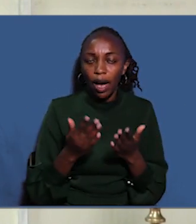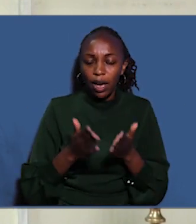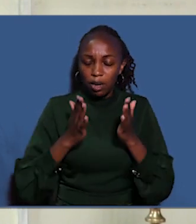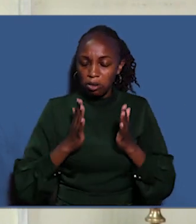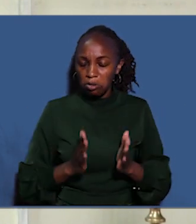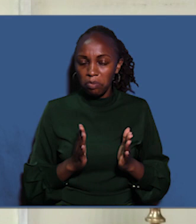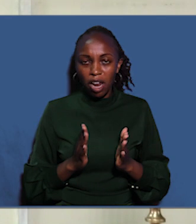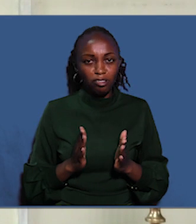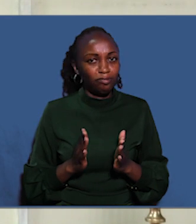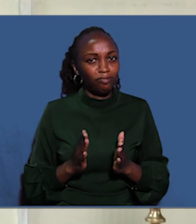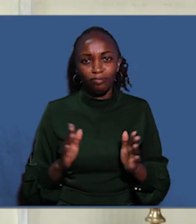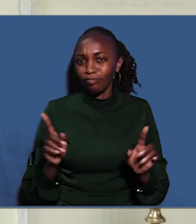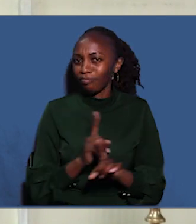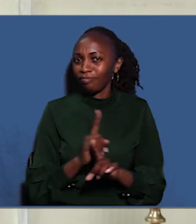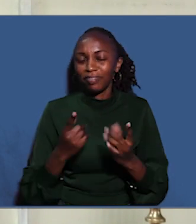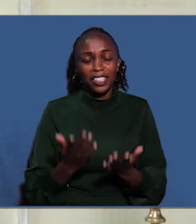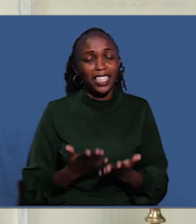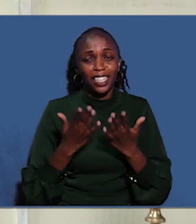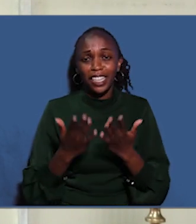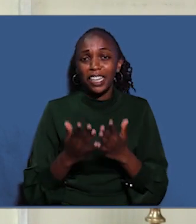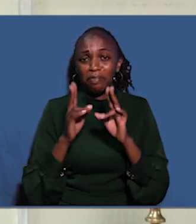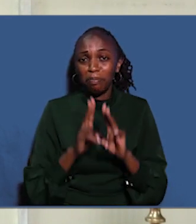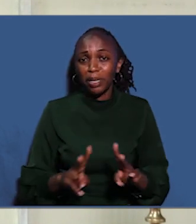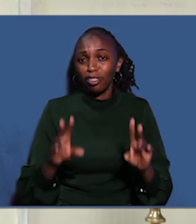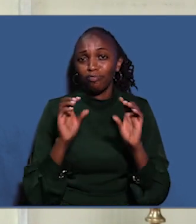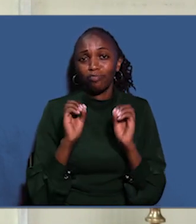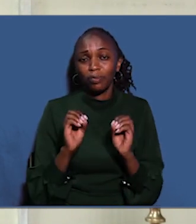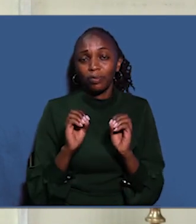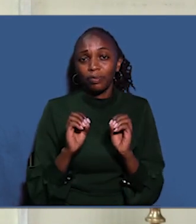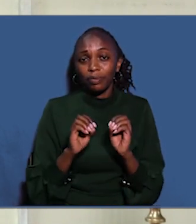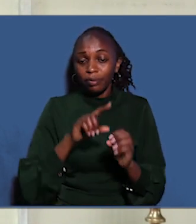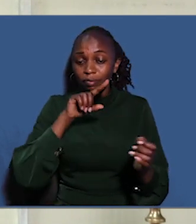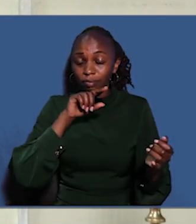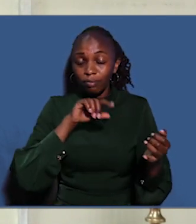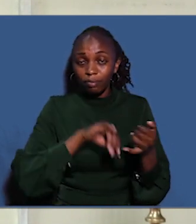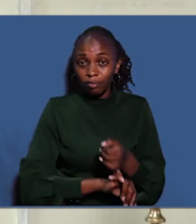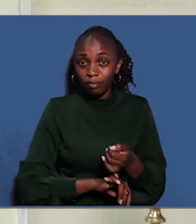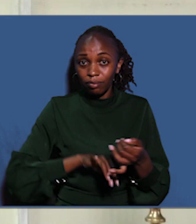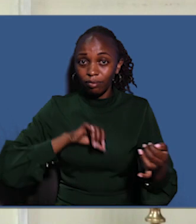no. Hawata kupea. Your husband, your wife,